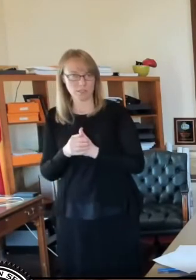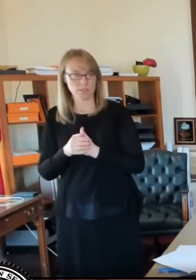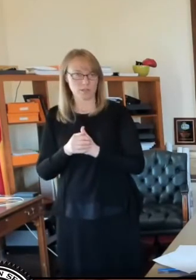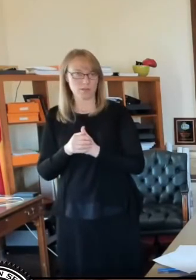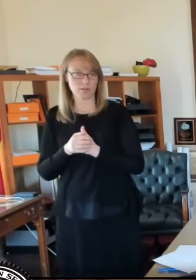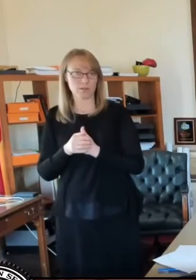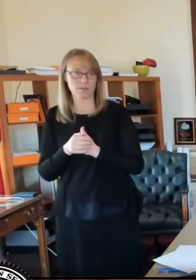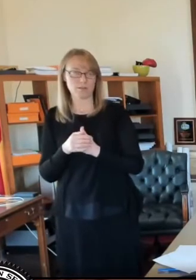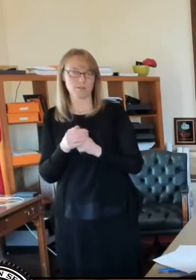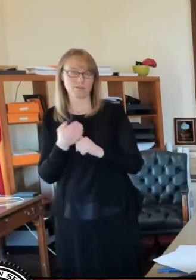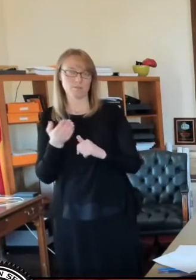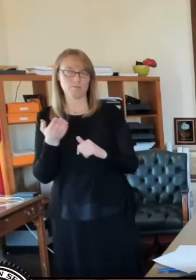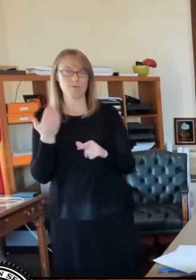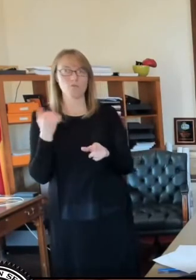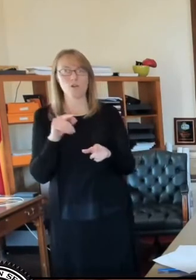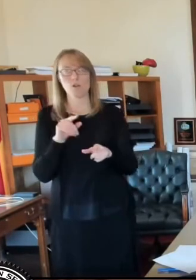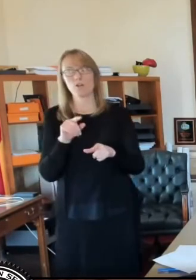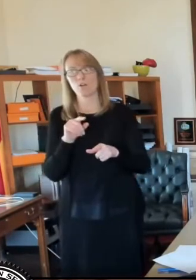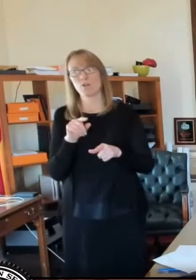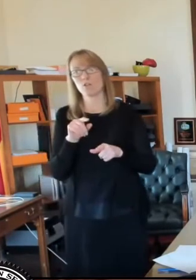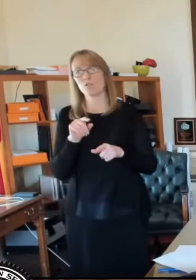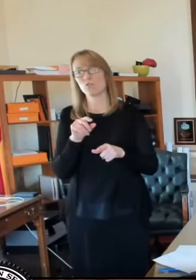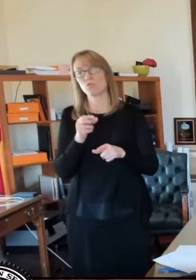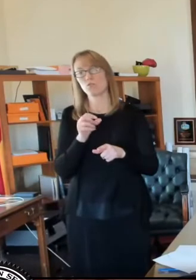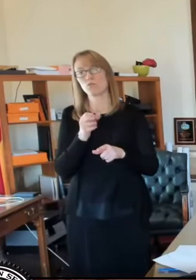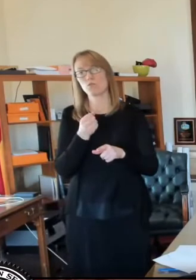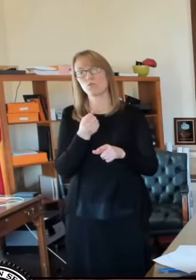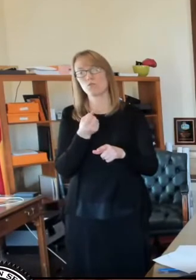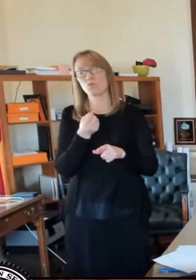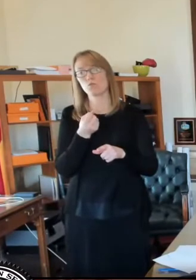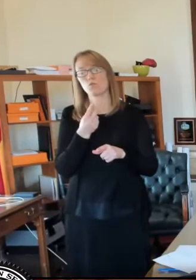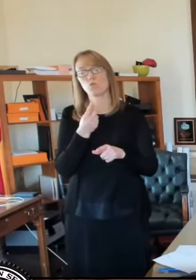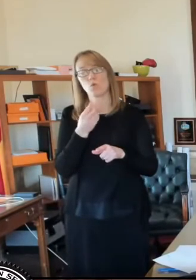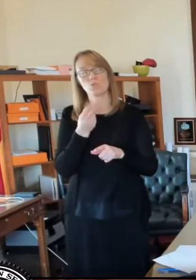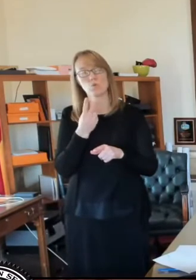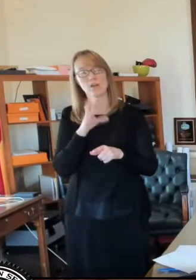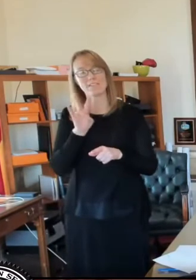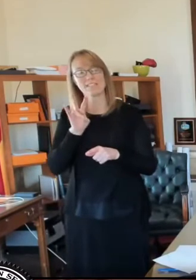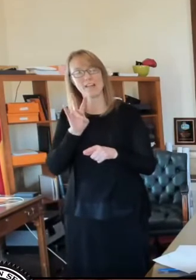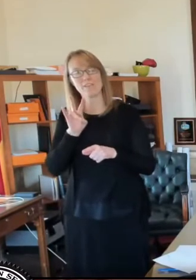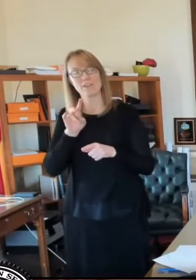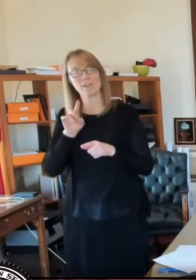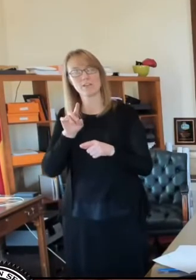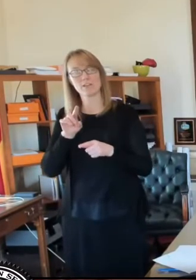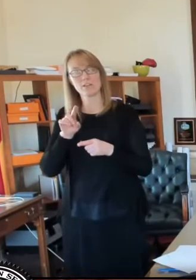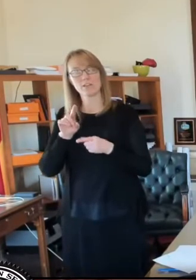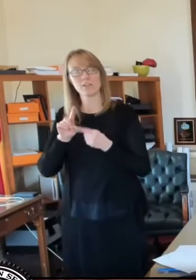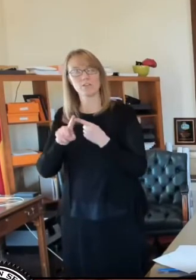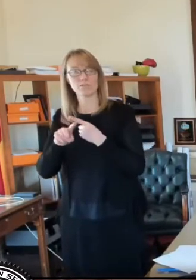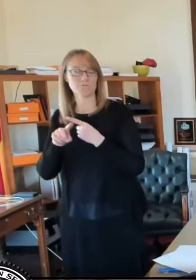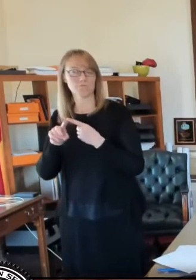to 12/7, that were from outside of the St. Louis and Illinois MSA.